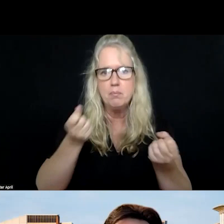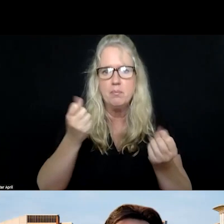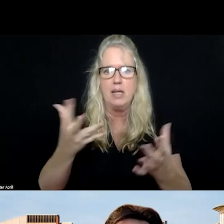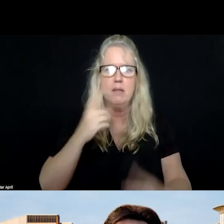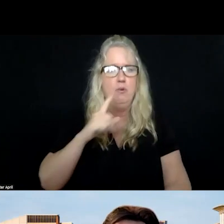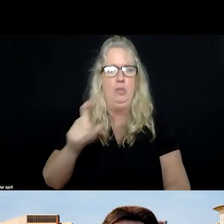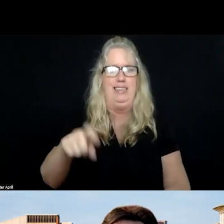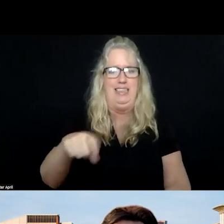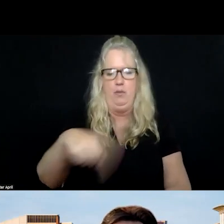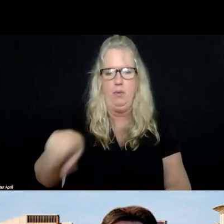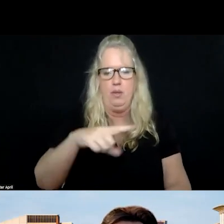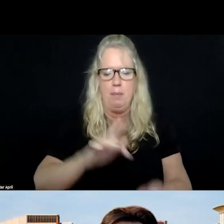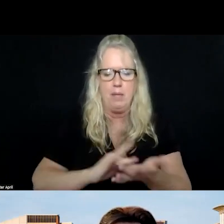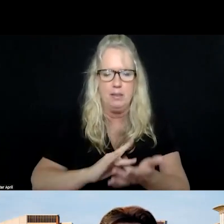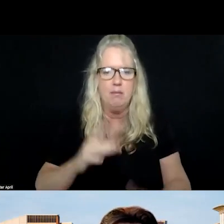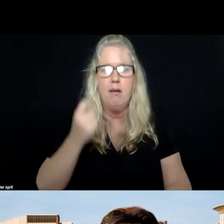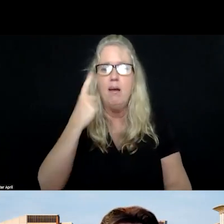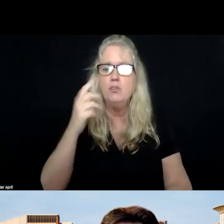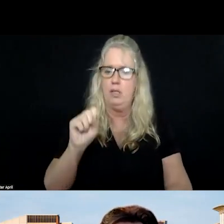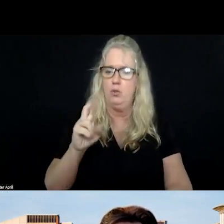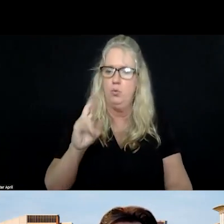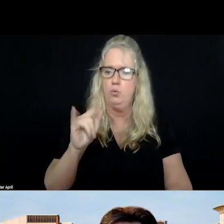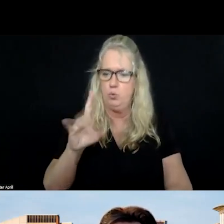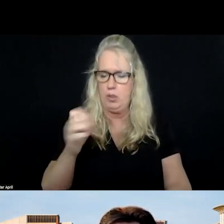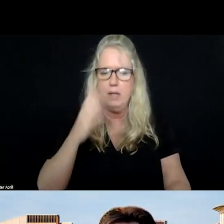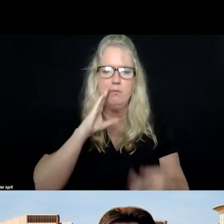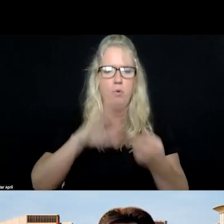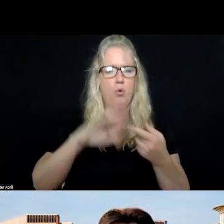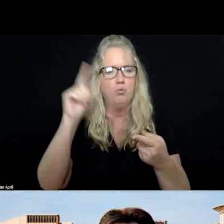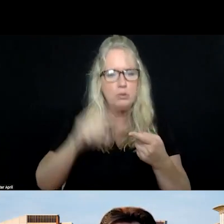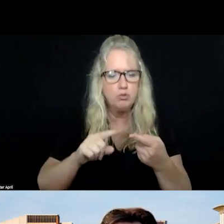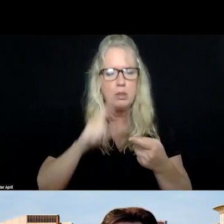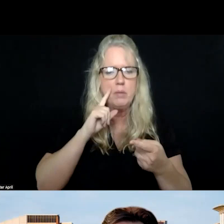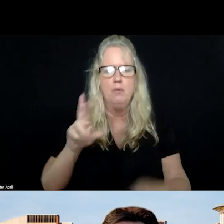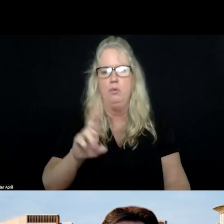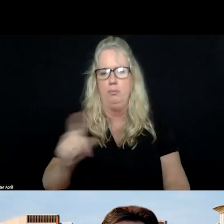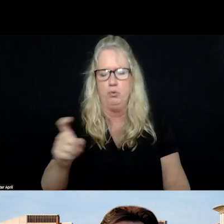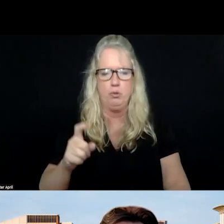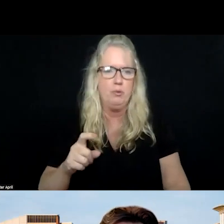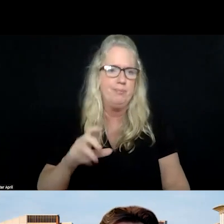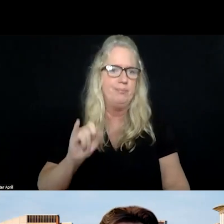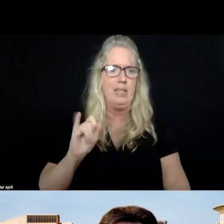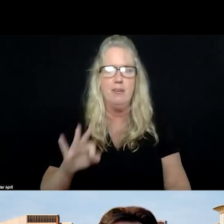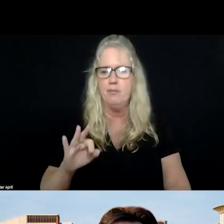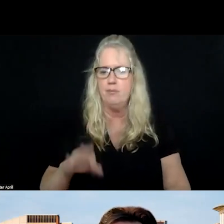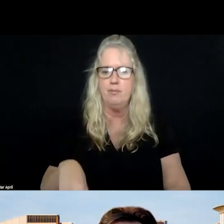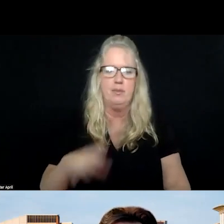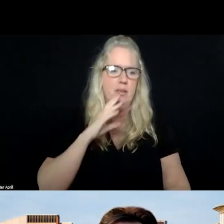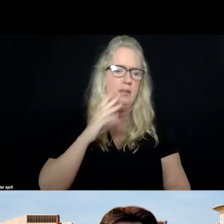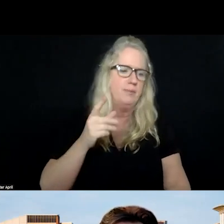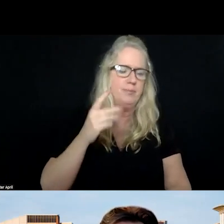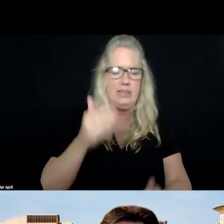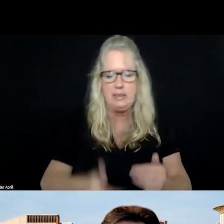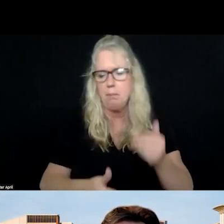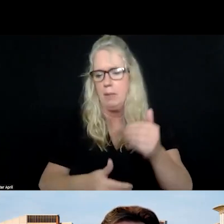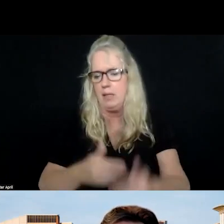medicines. Suicide that follows reduction in prescribed opioids, whether it is instituted step by